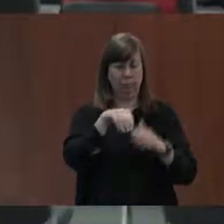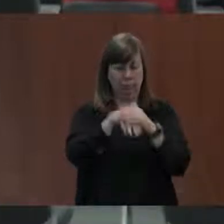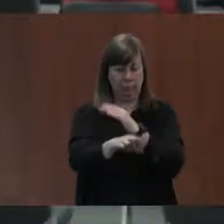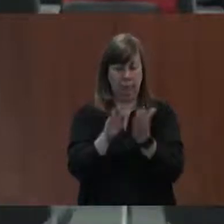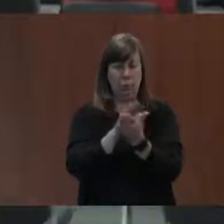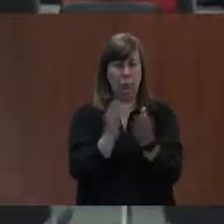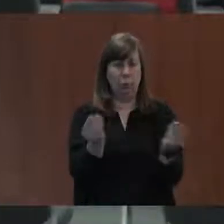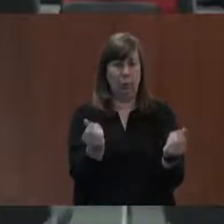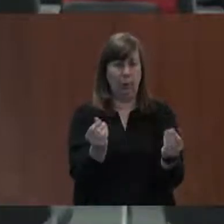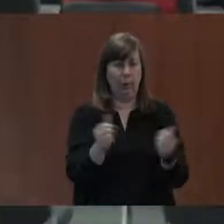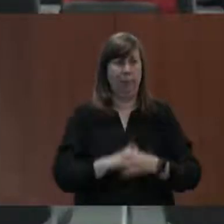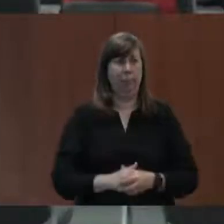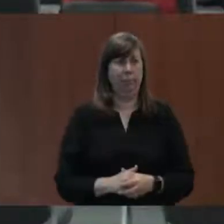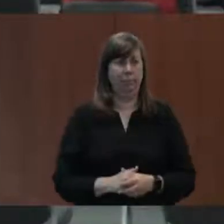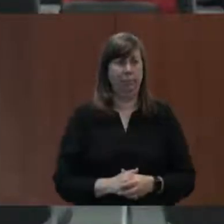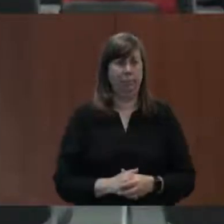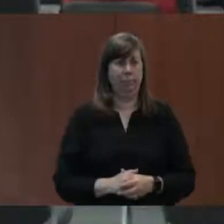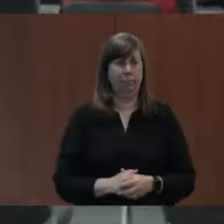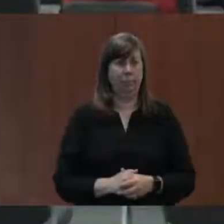Property.